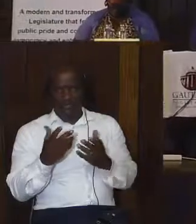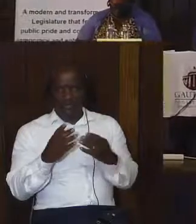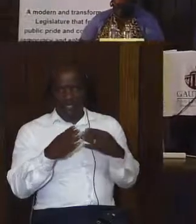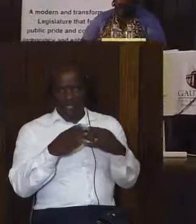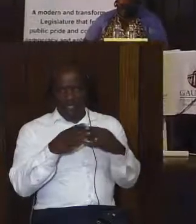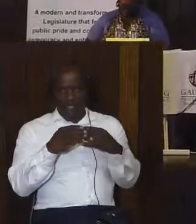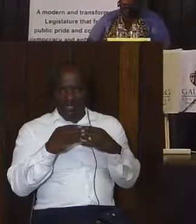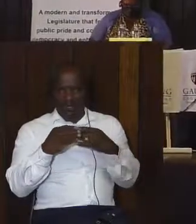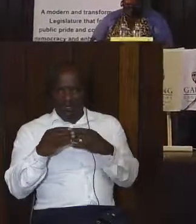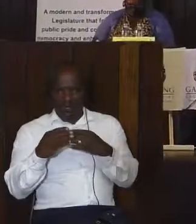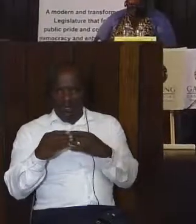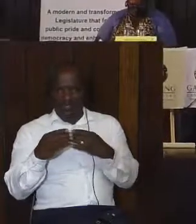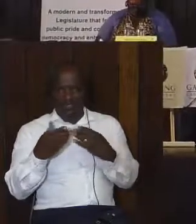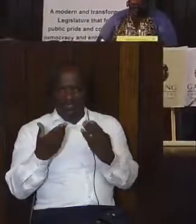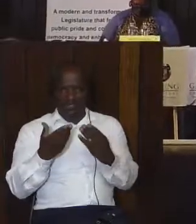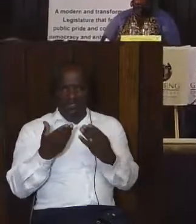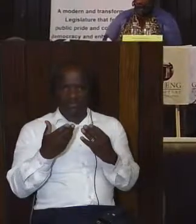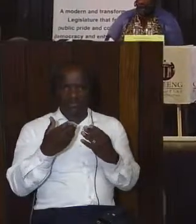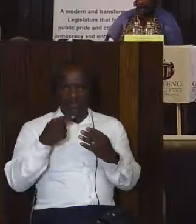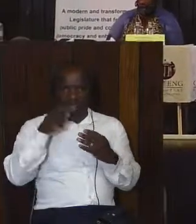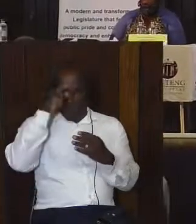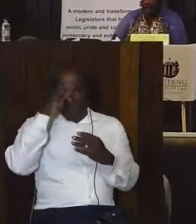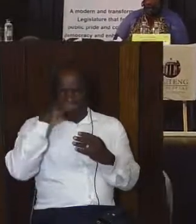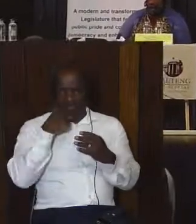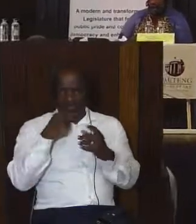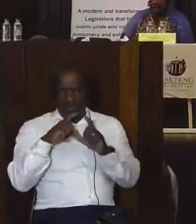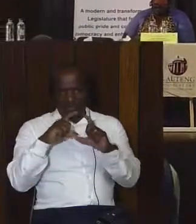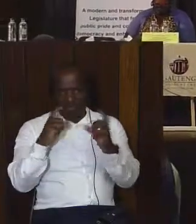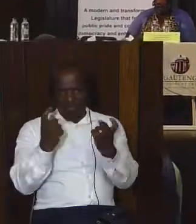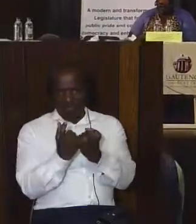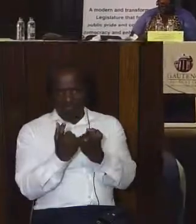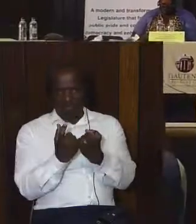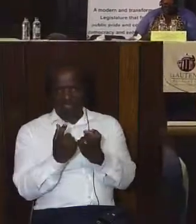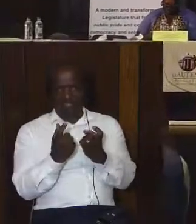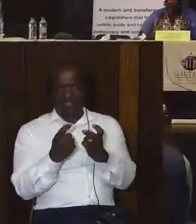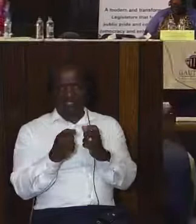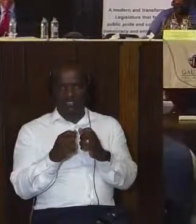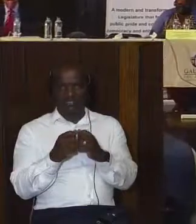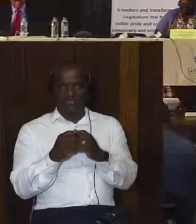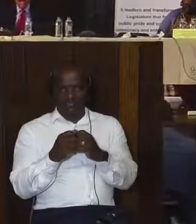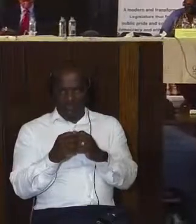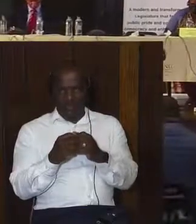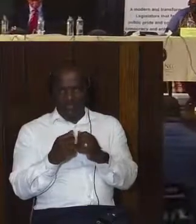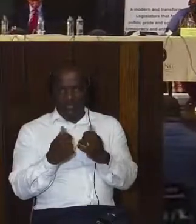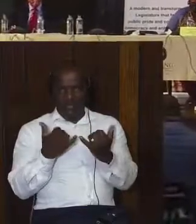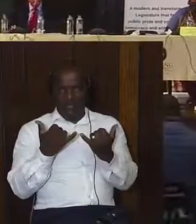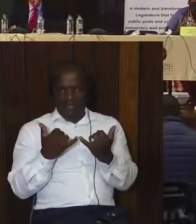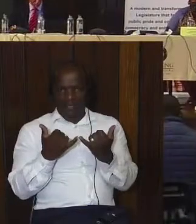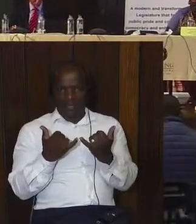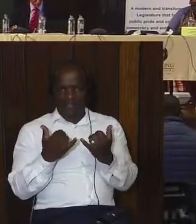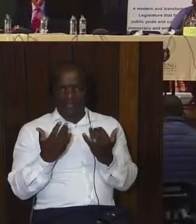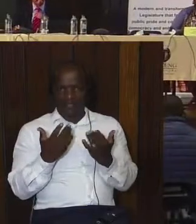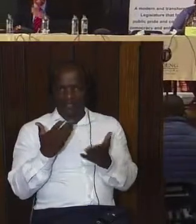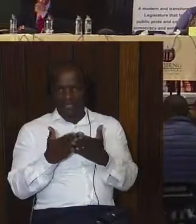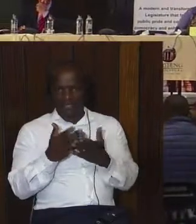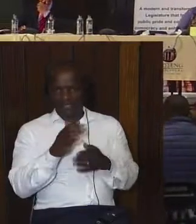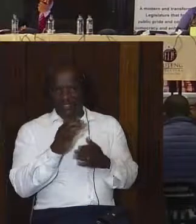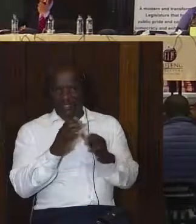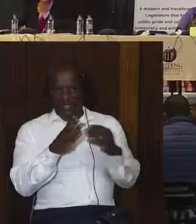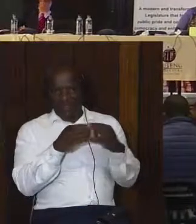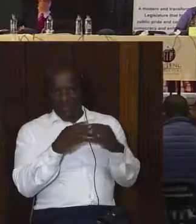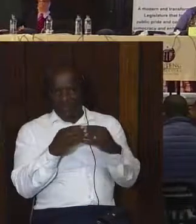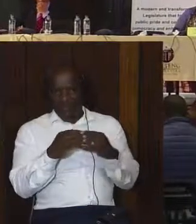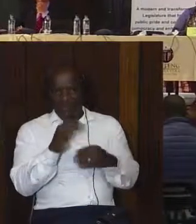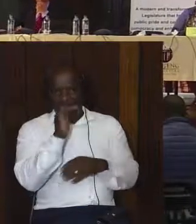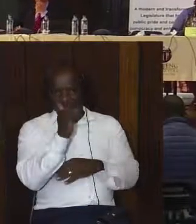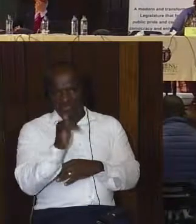of the Portfolio Committee, based on the responses that we've been given, can I just check with members if there are any